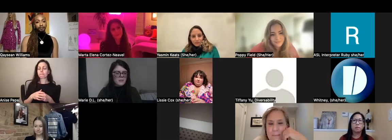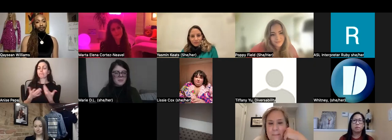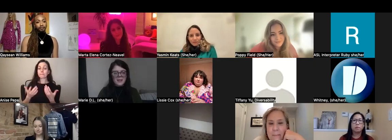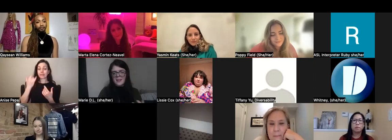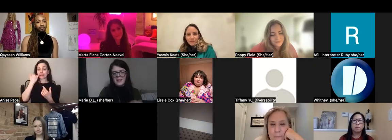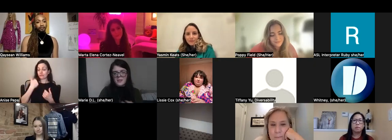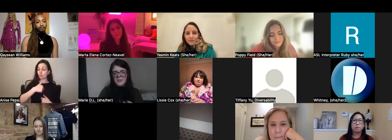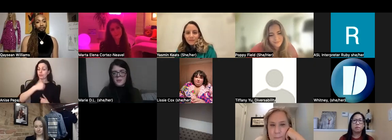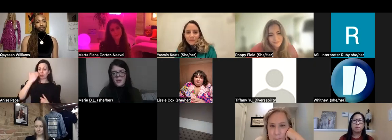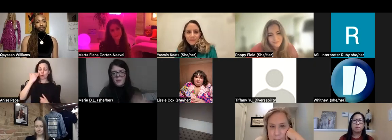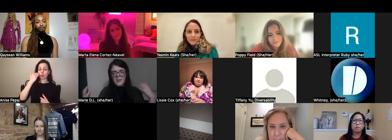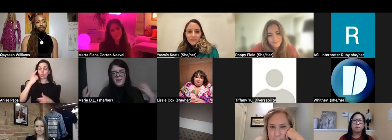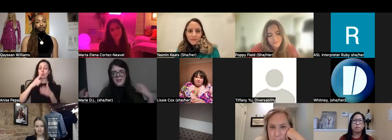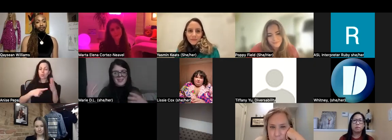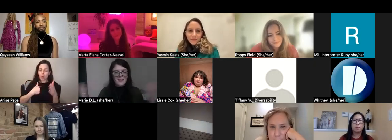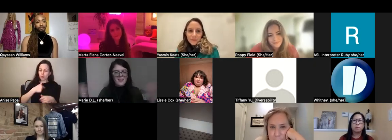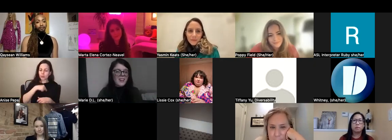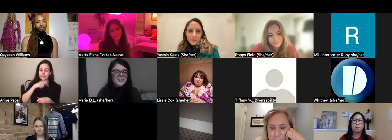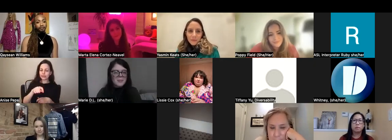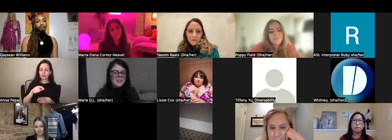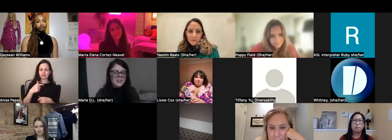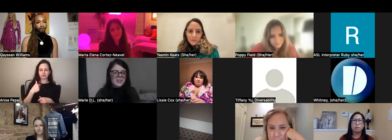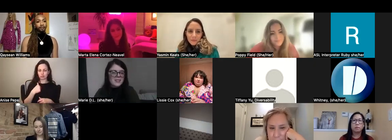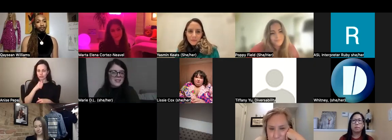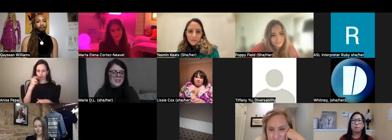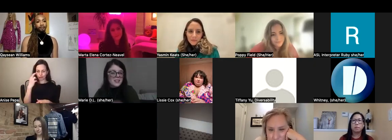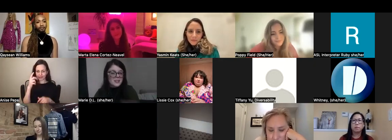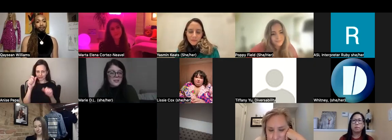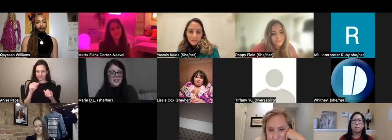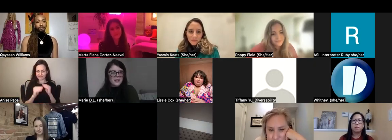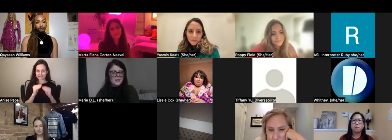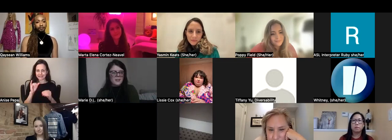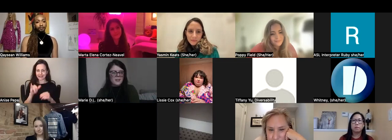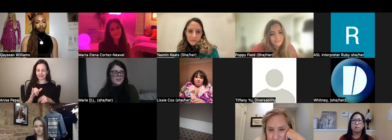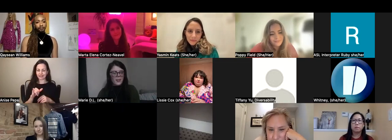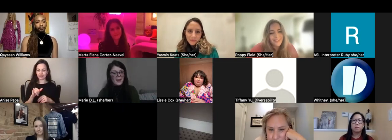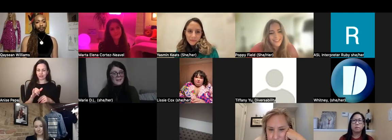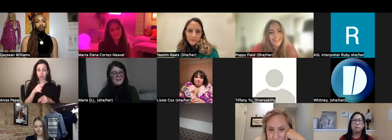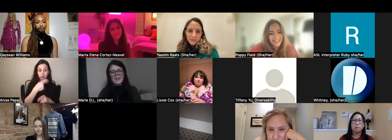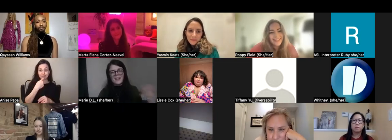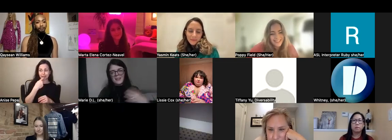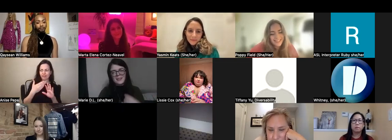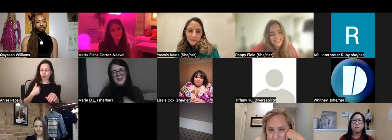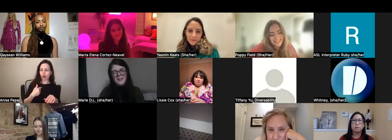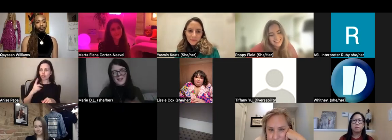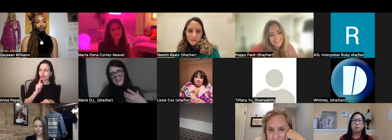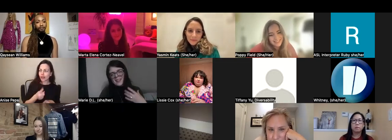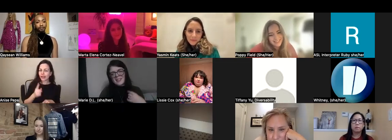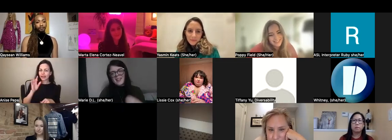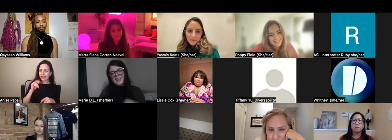need, we might not even know that we can get that fixed. We might not, like you said, this is a thing. So it's like